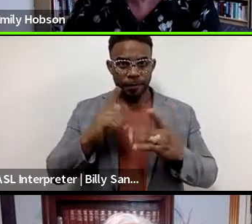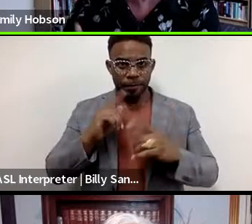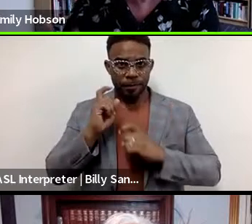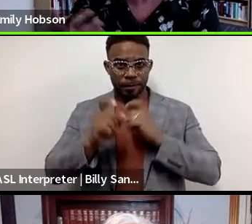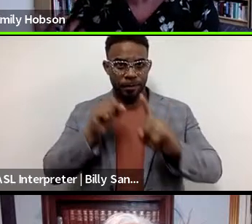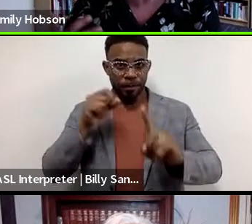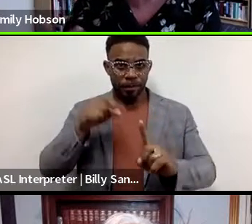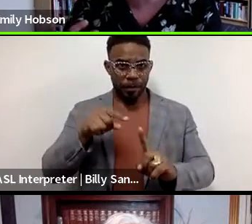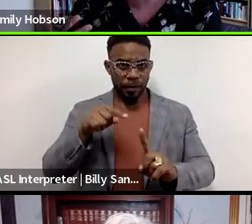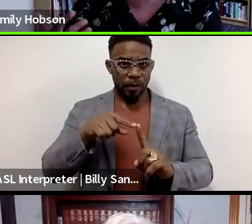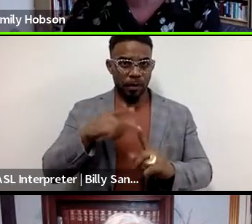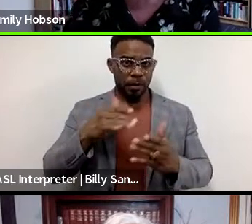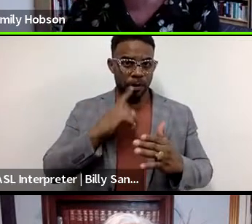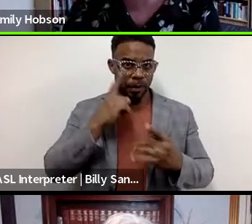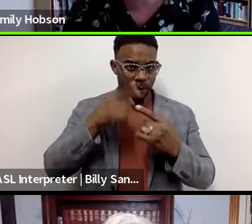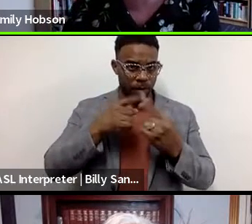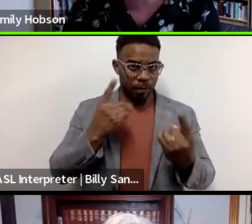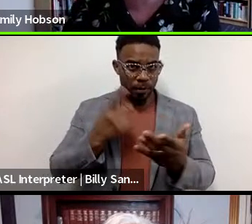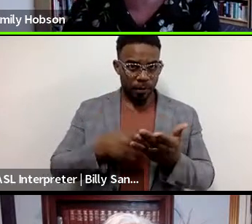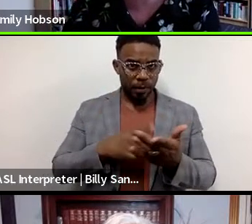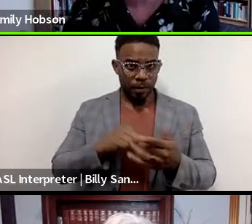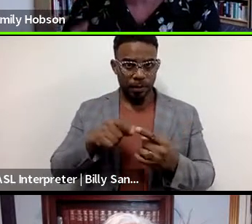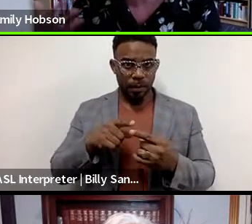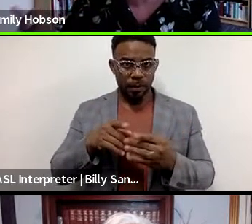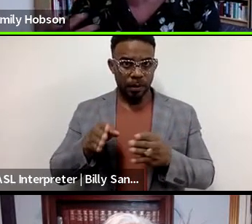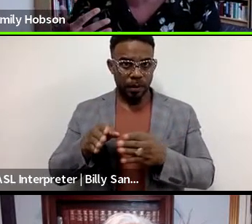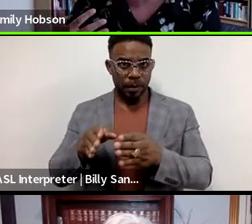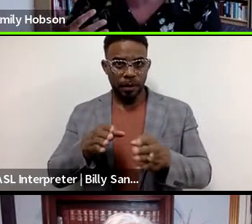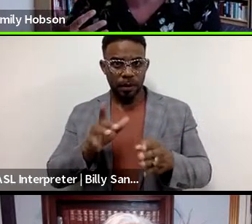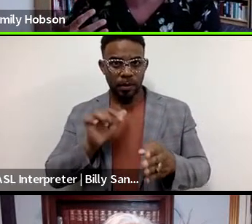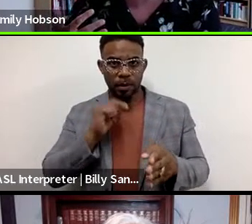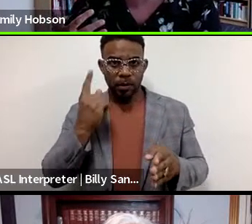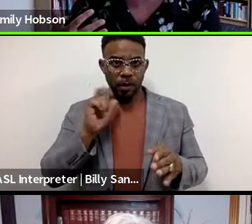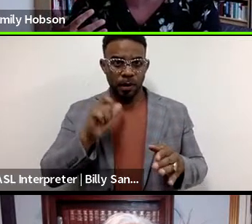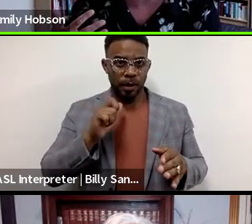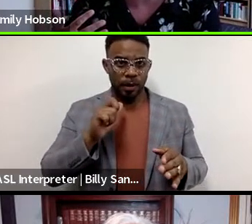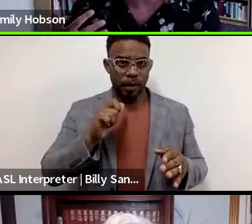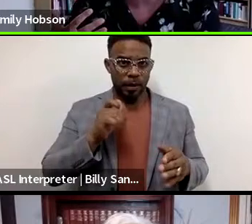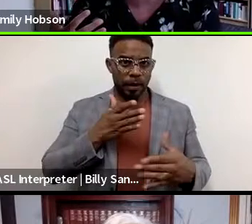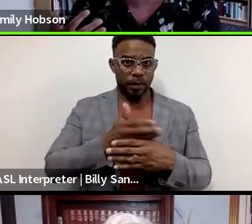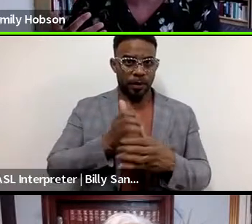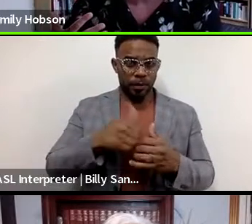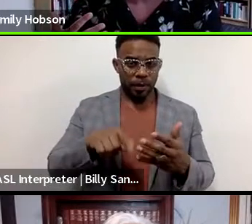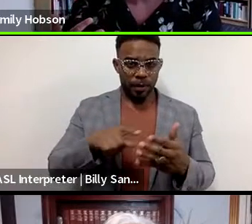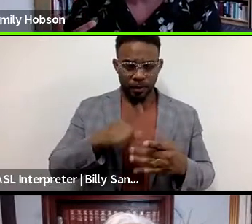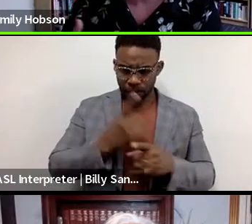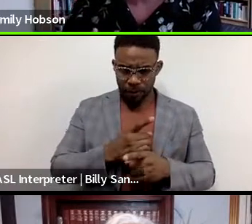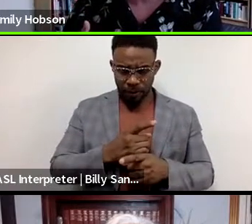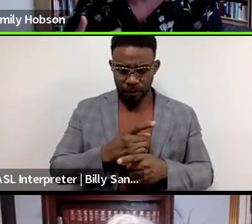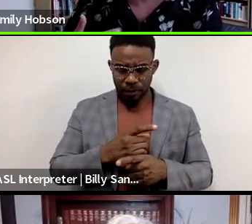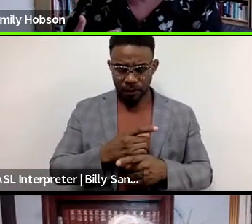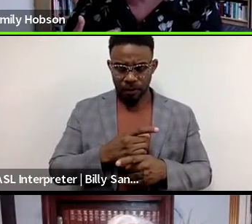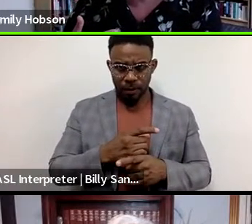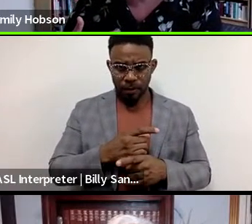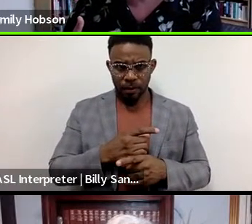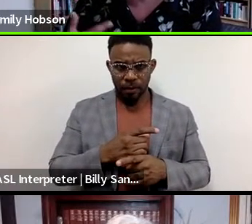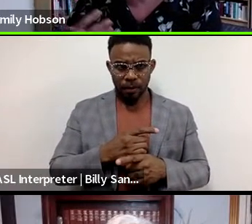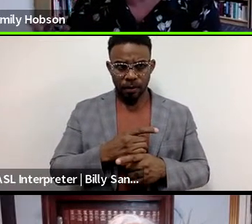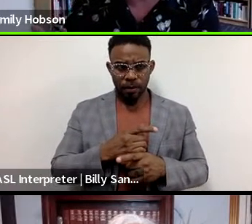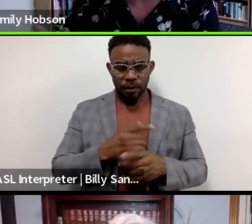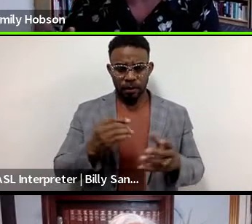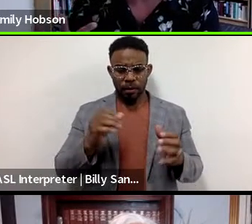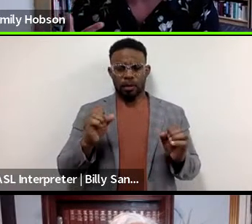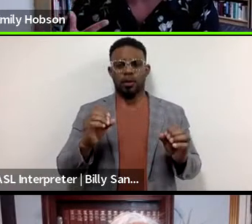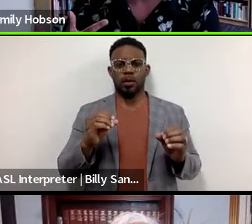contribute, that we might disagree sometimes about tactics, but we don't always have to interfere with them, right? And